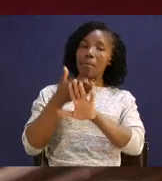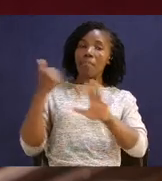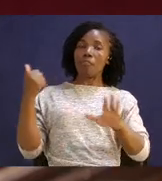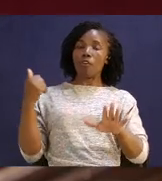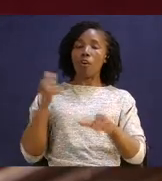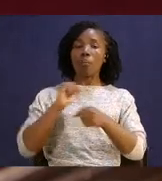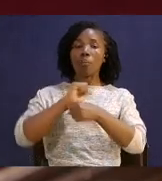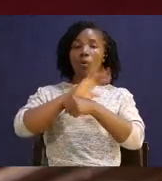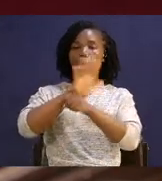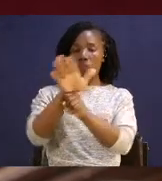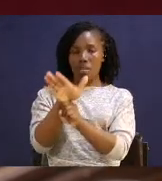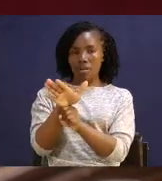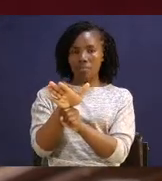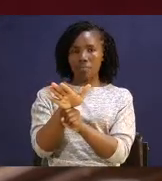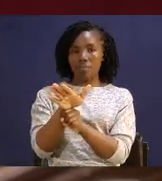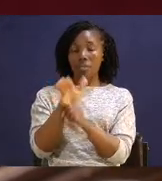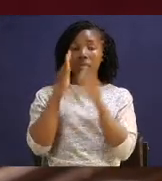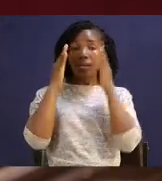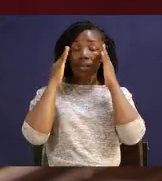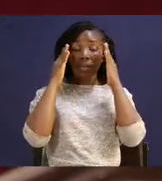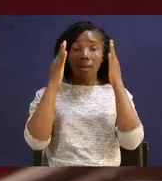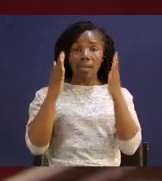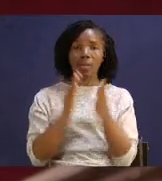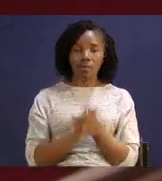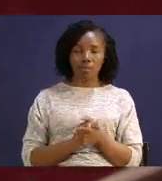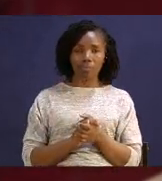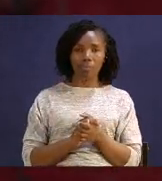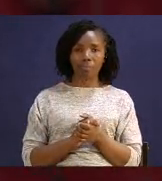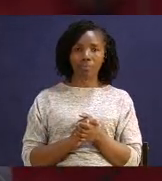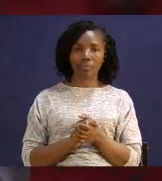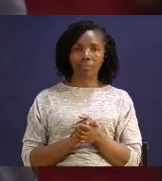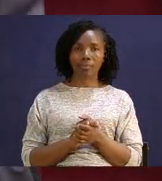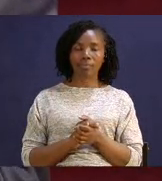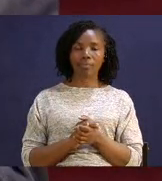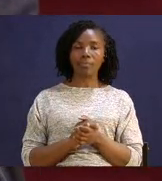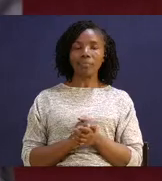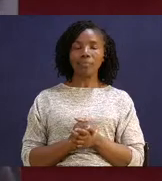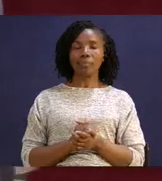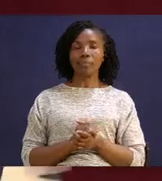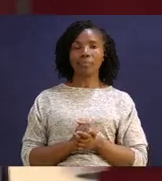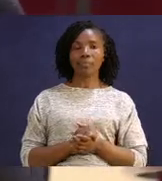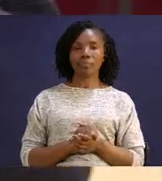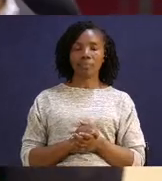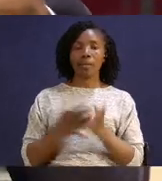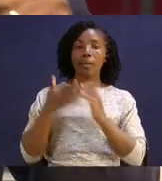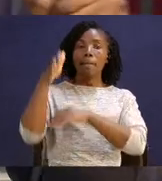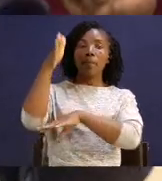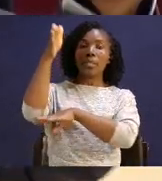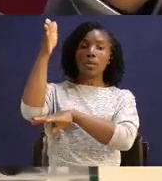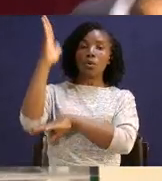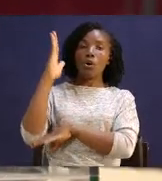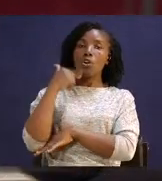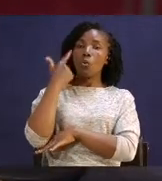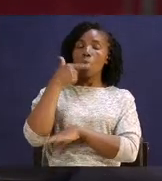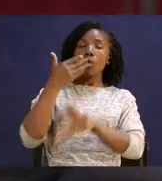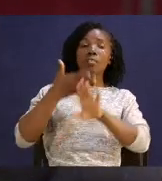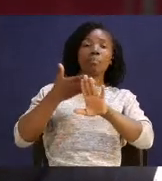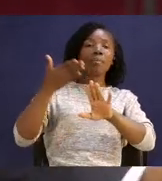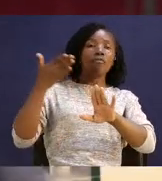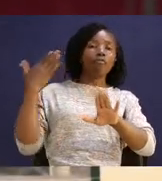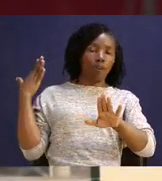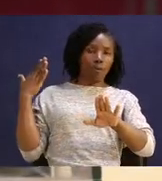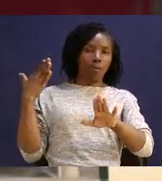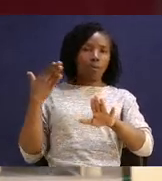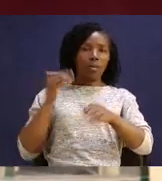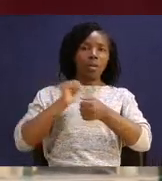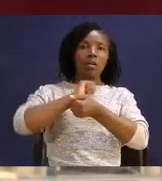Hello? The God who was before COVID is